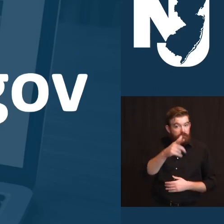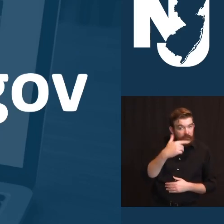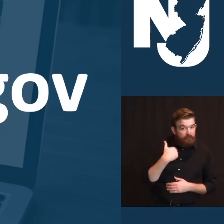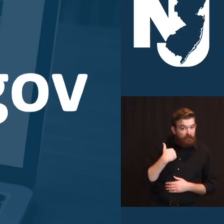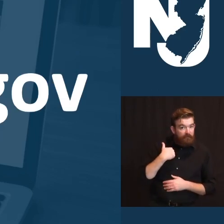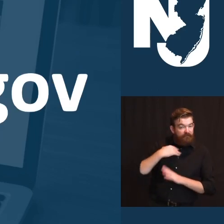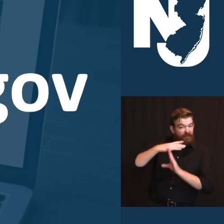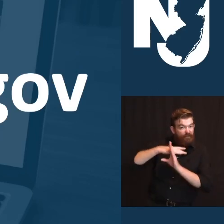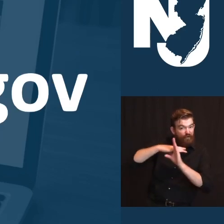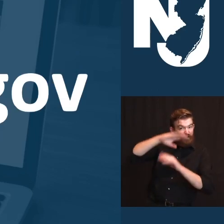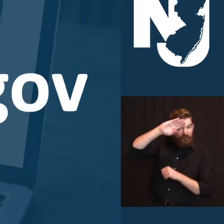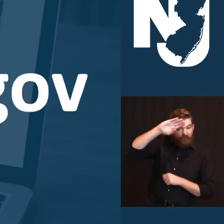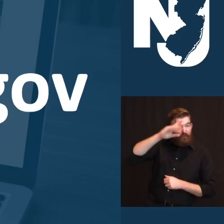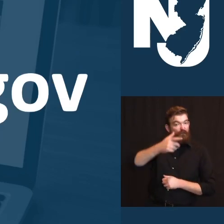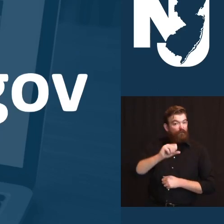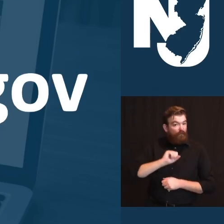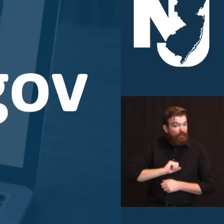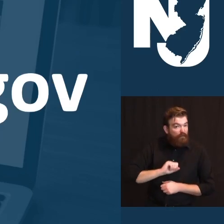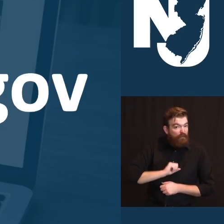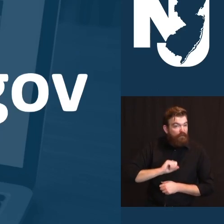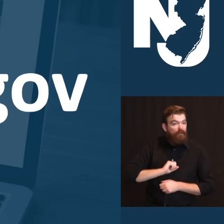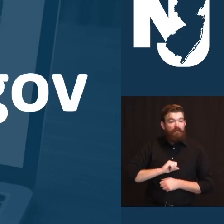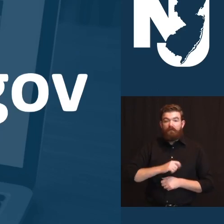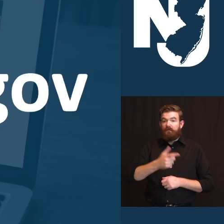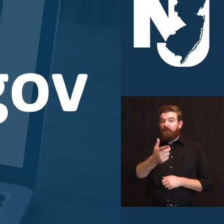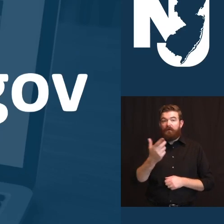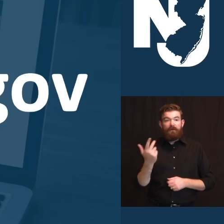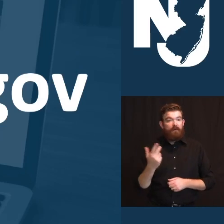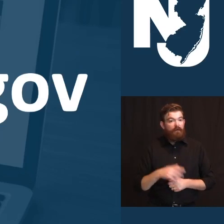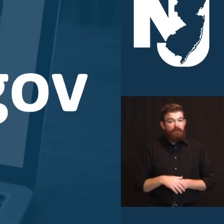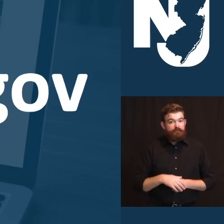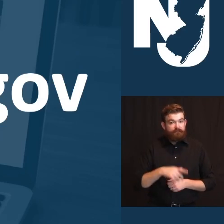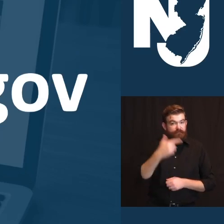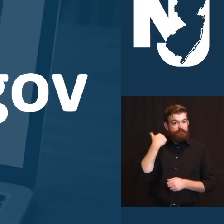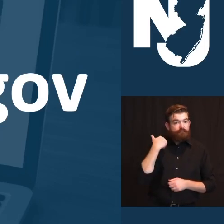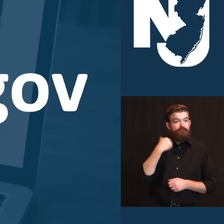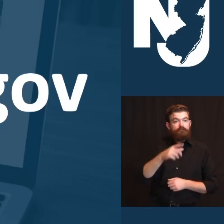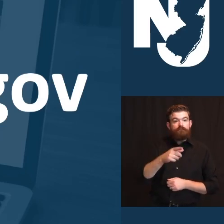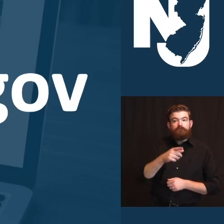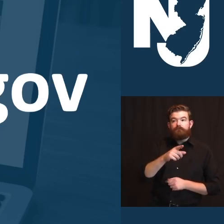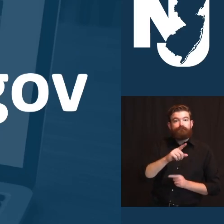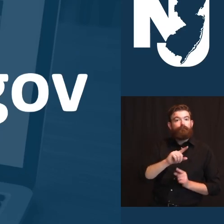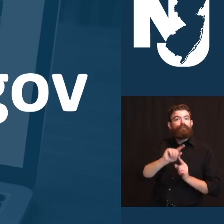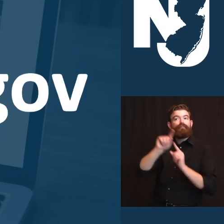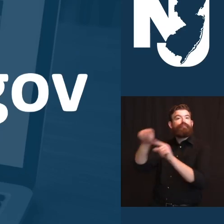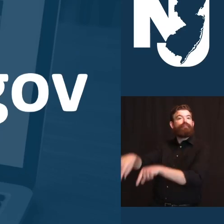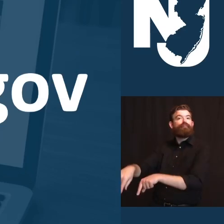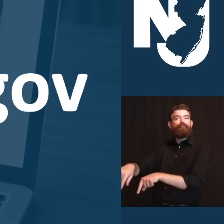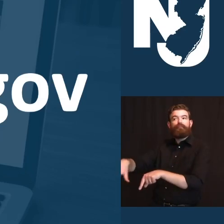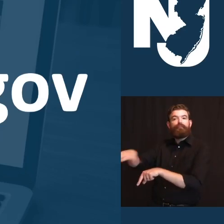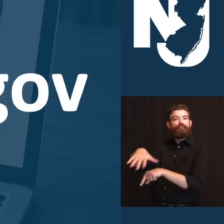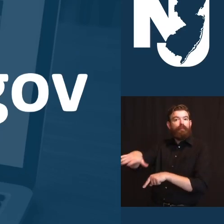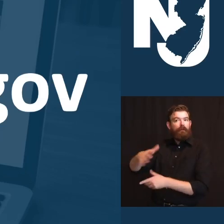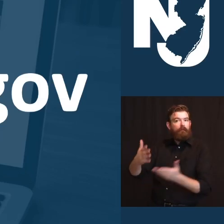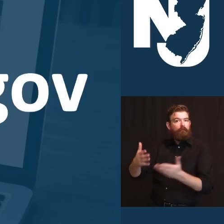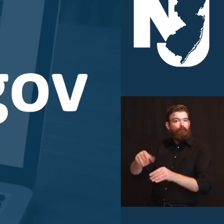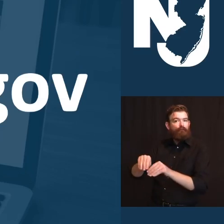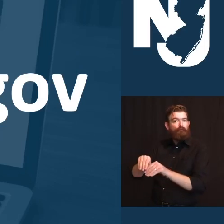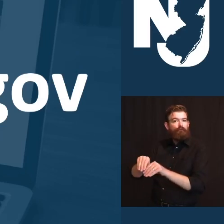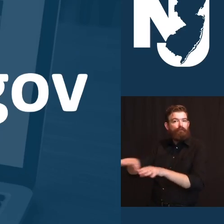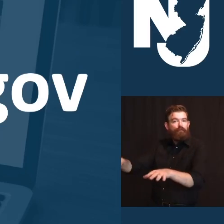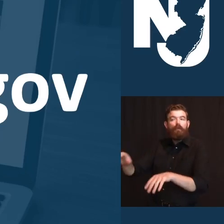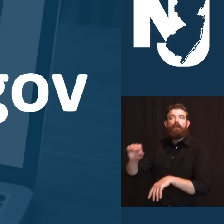where others could have been exposed. That's it. Having contact tracers at the ready is only one half of this equation.